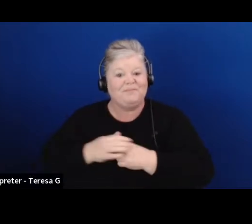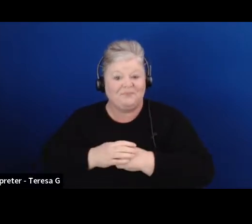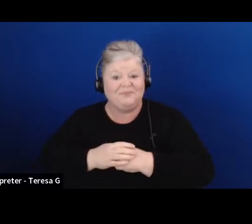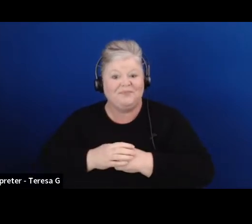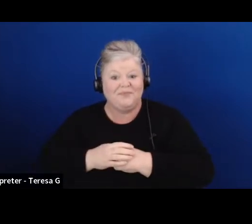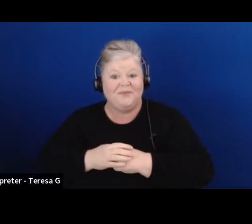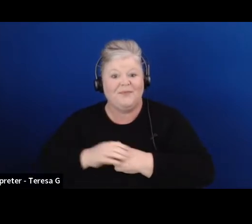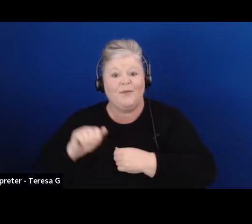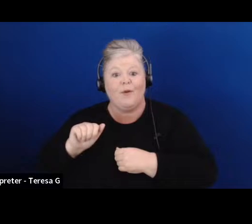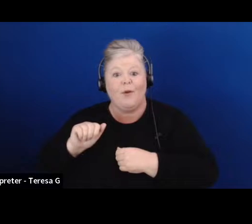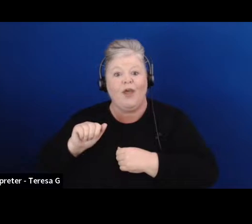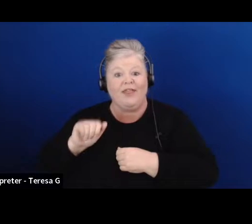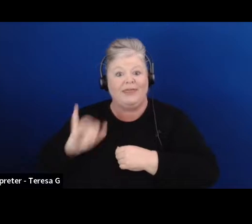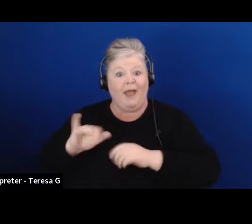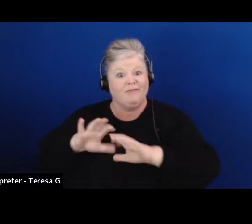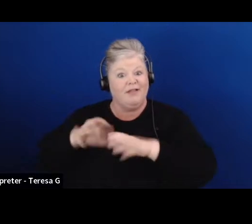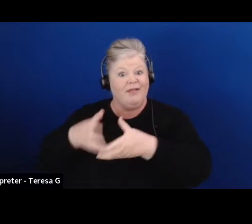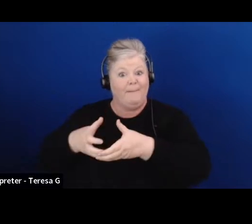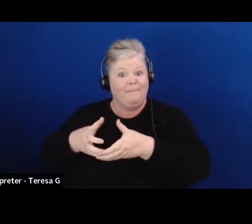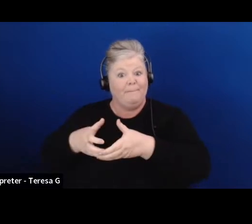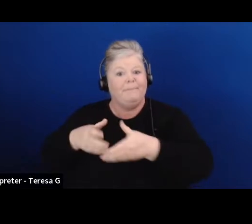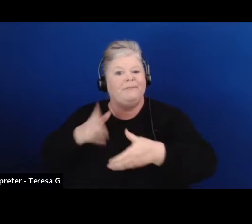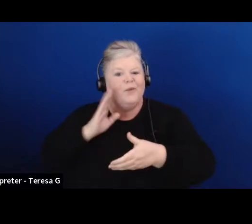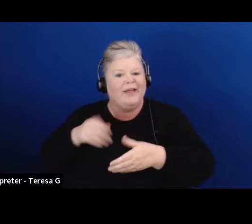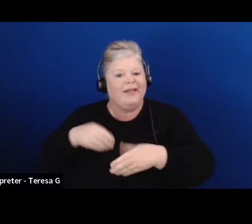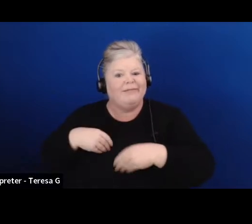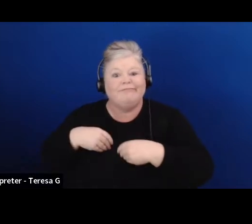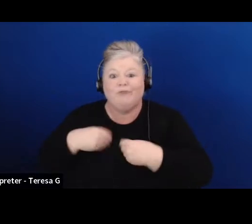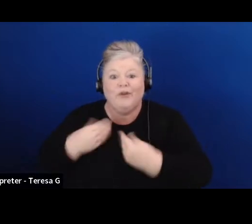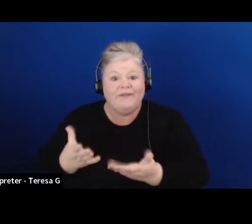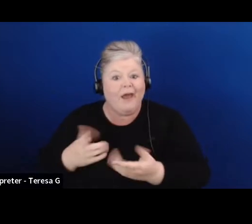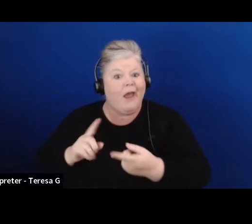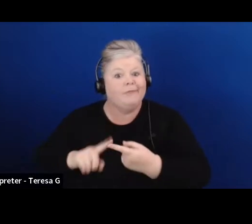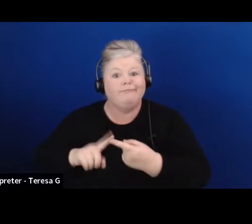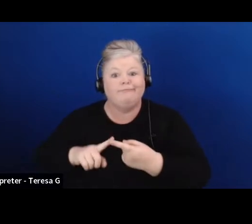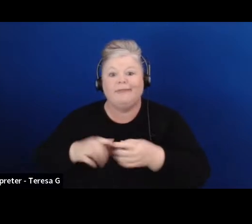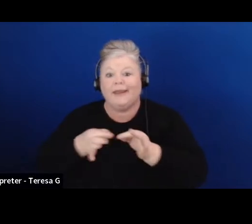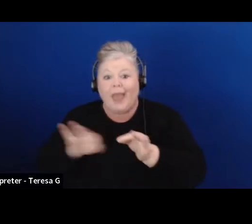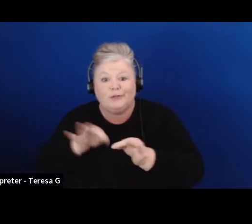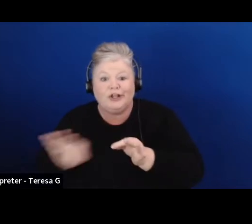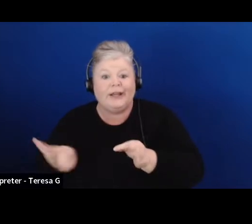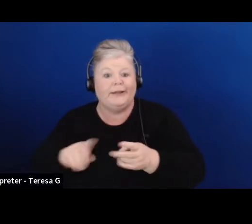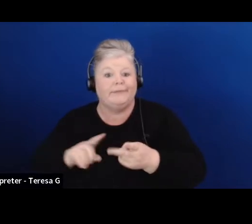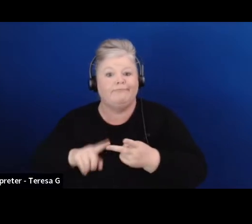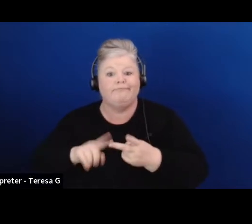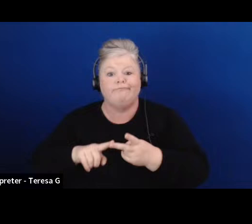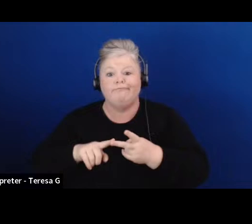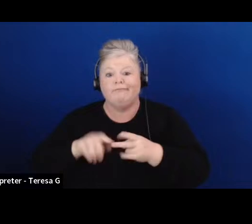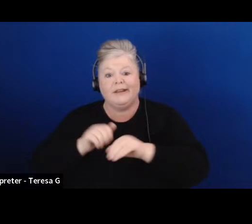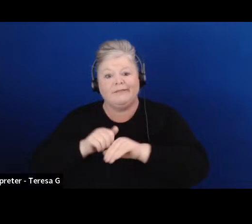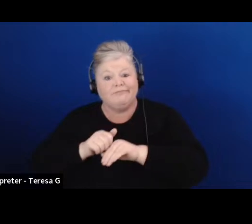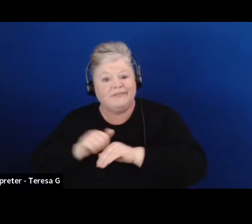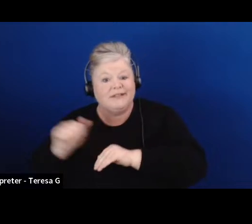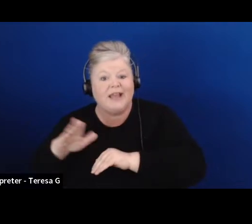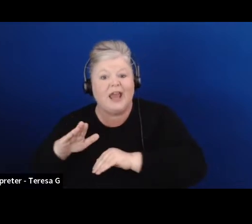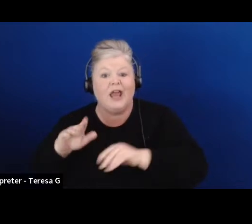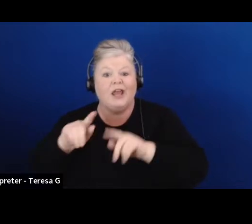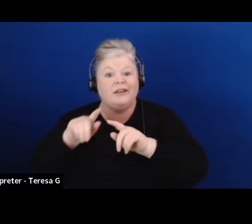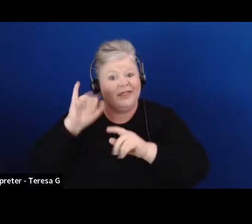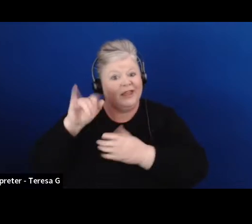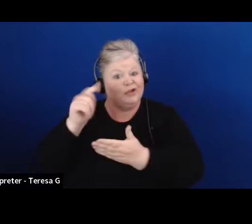hearing accessible by using captioning, sending out written transcripts of the